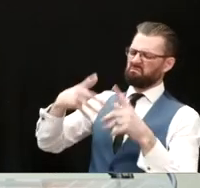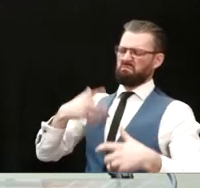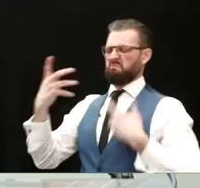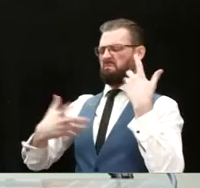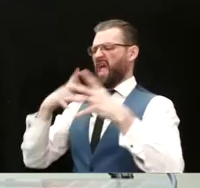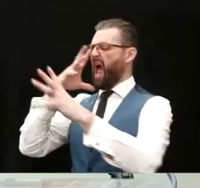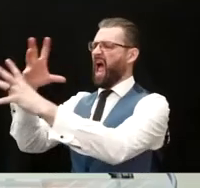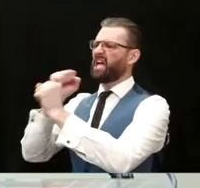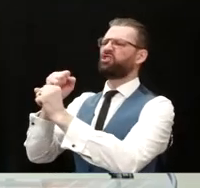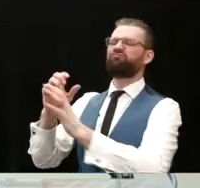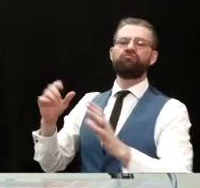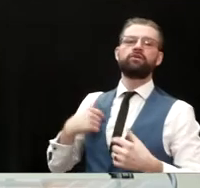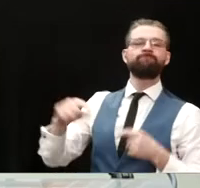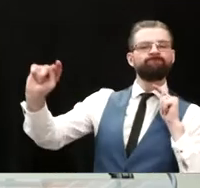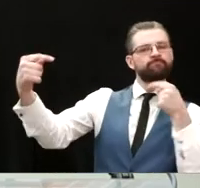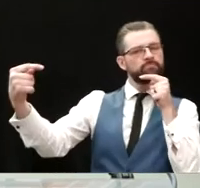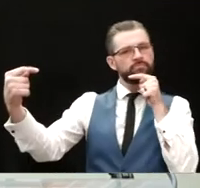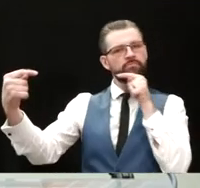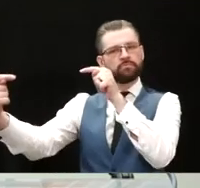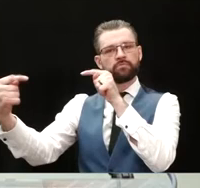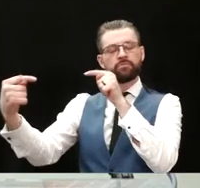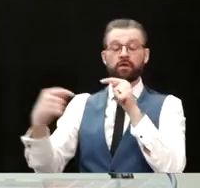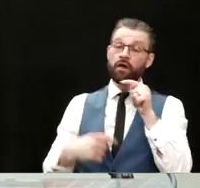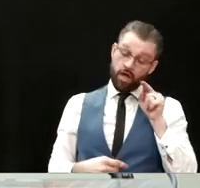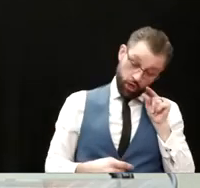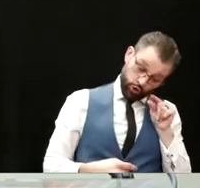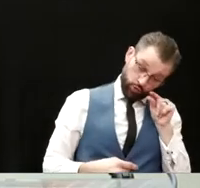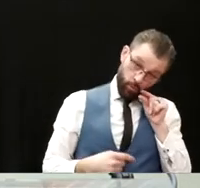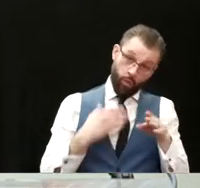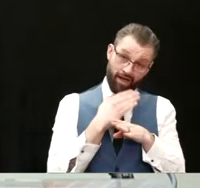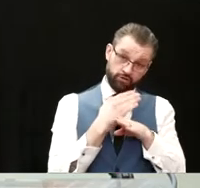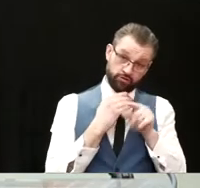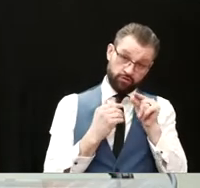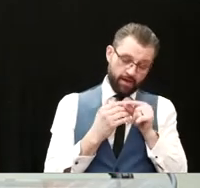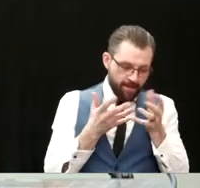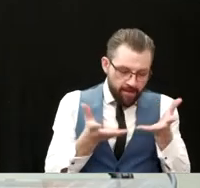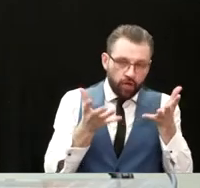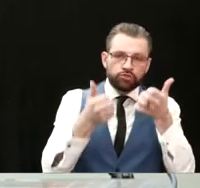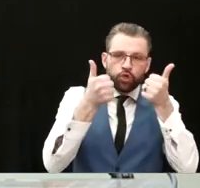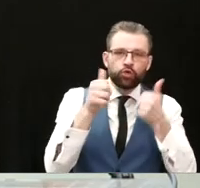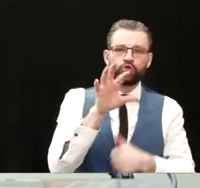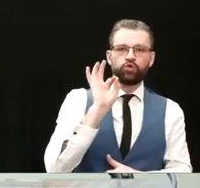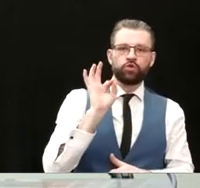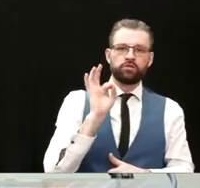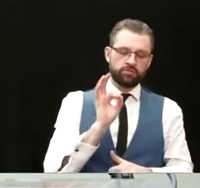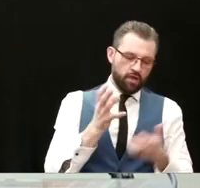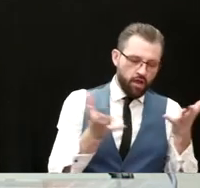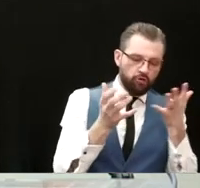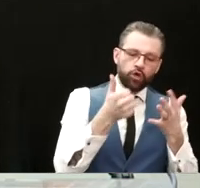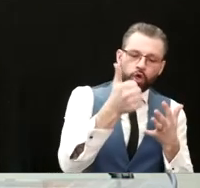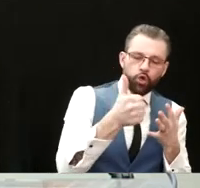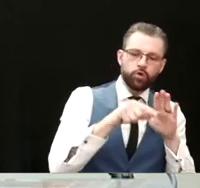of atrocities has to start with small actions, encouraging good choices and good